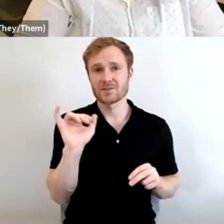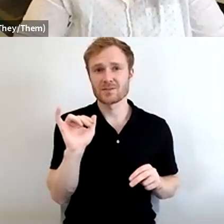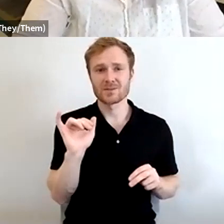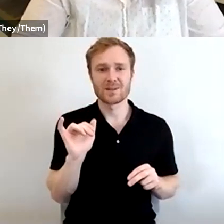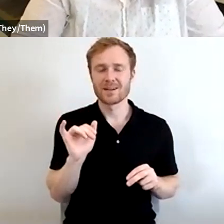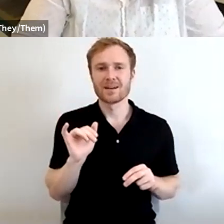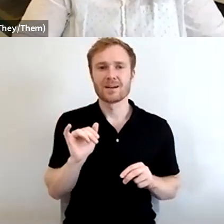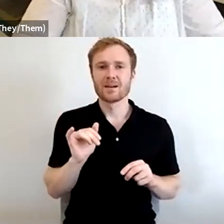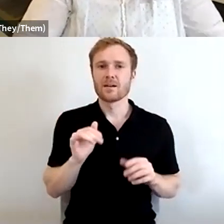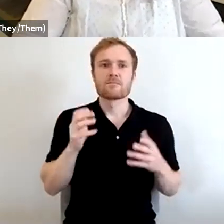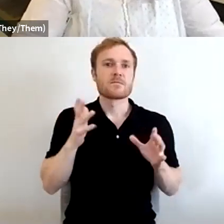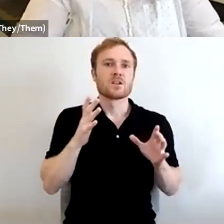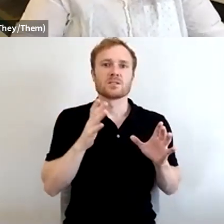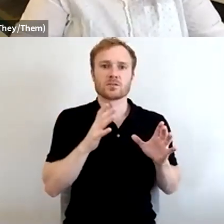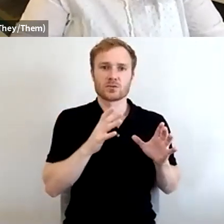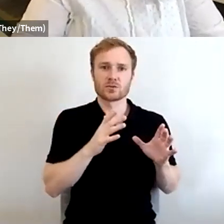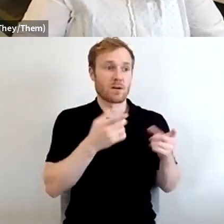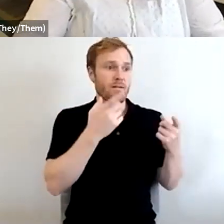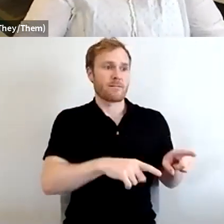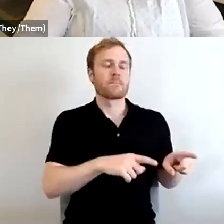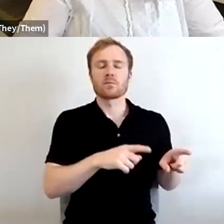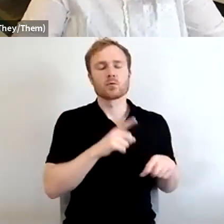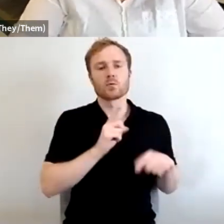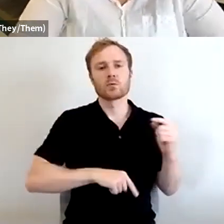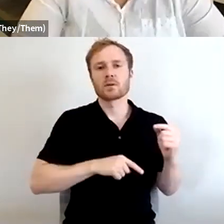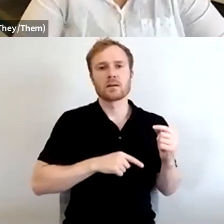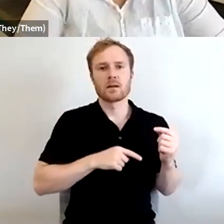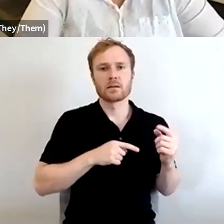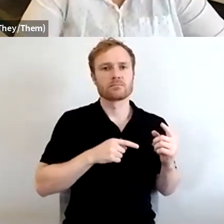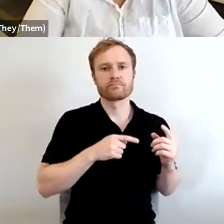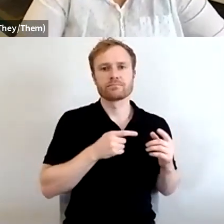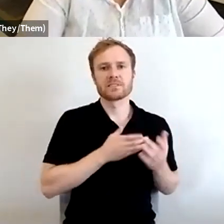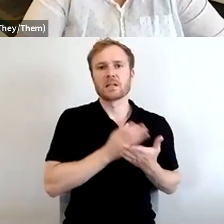it's a really, really, really bad place to be. Yeah.